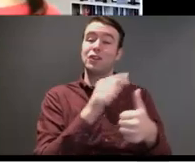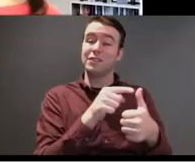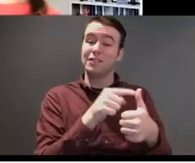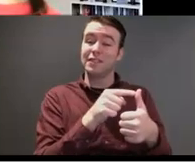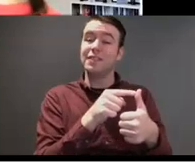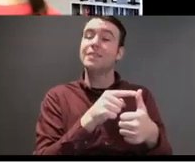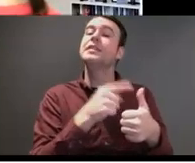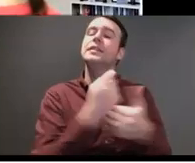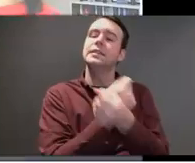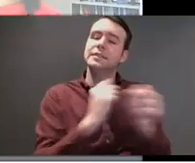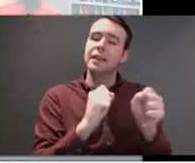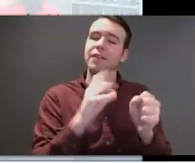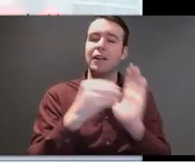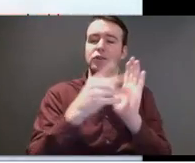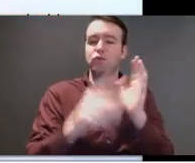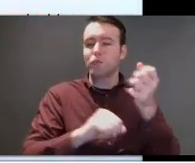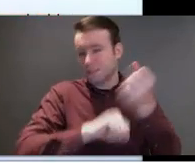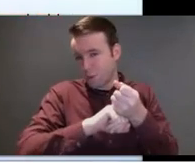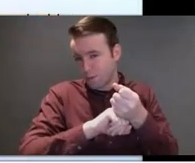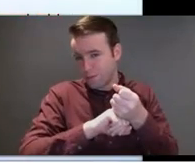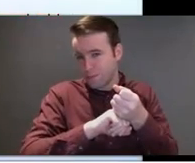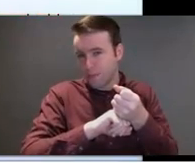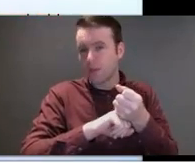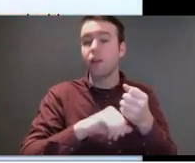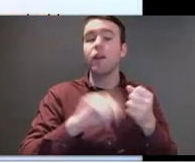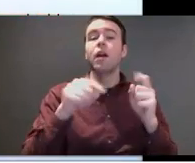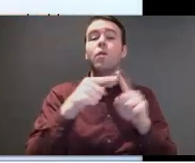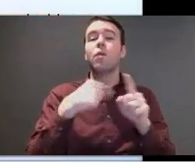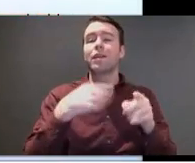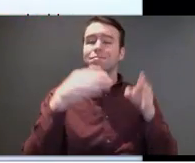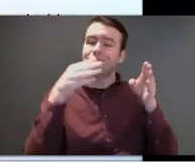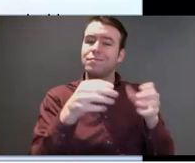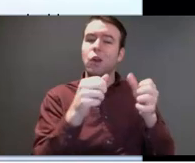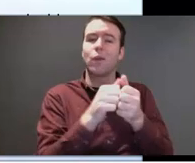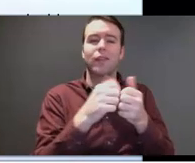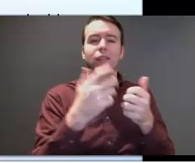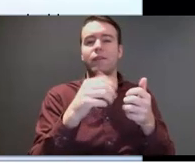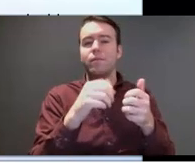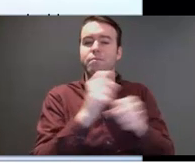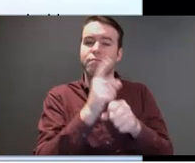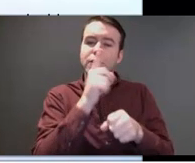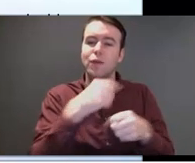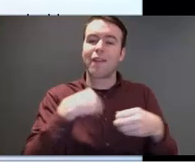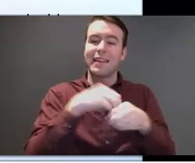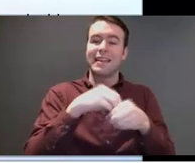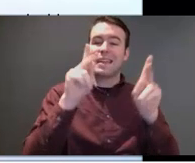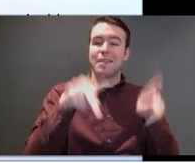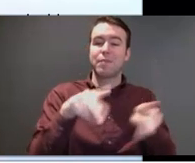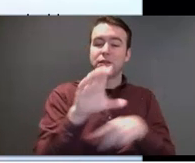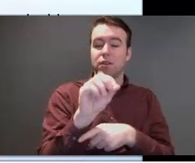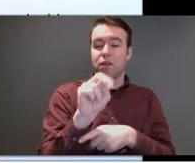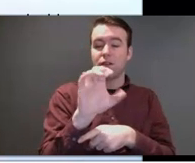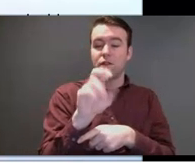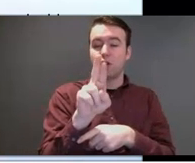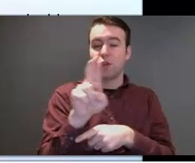with safety and student support. When it comes to having that in-person concurrent learning